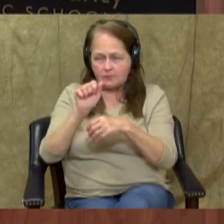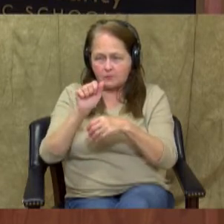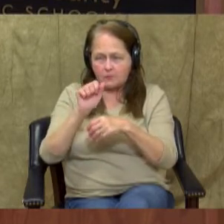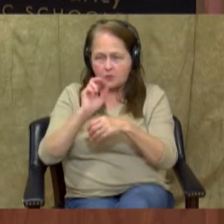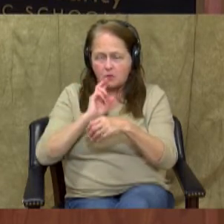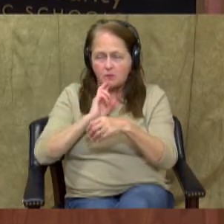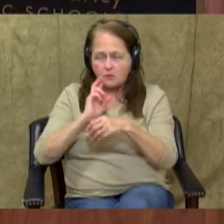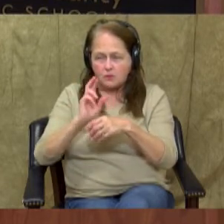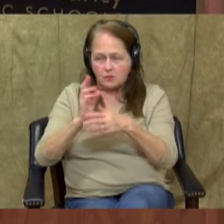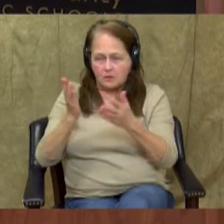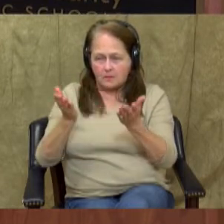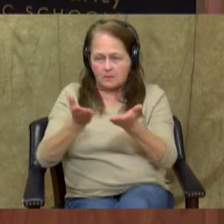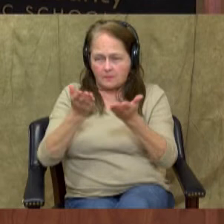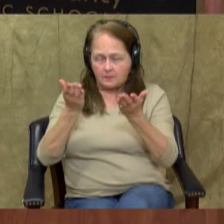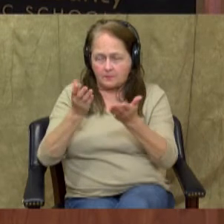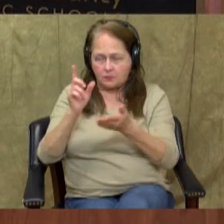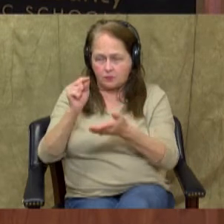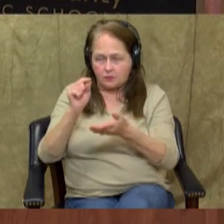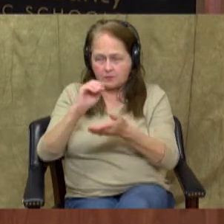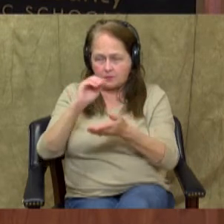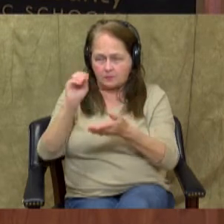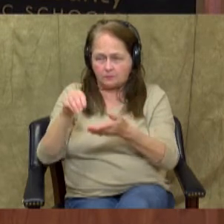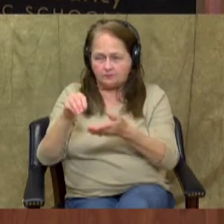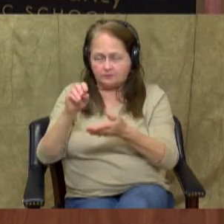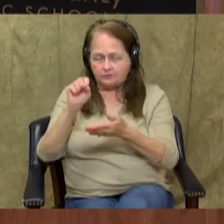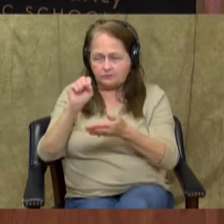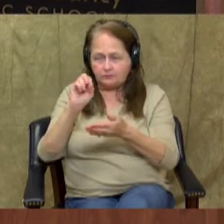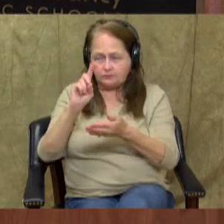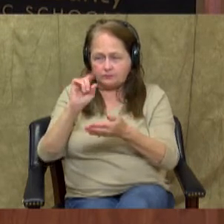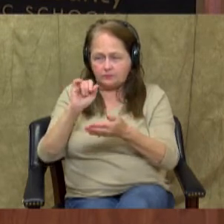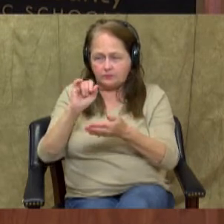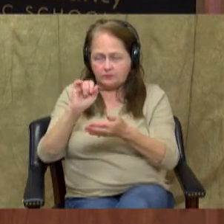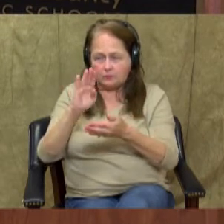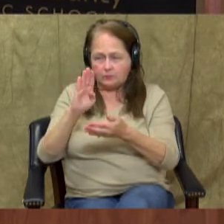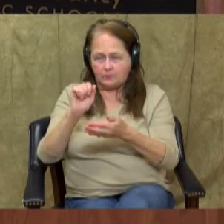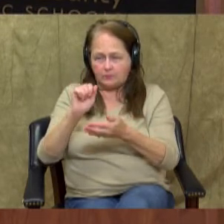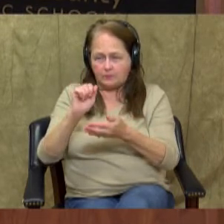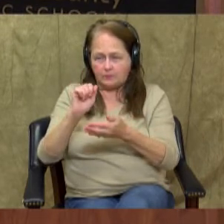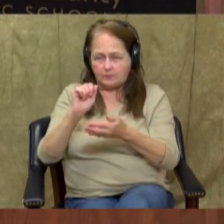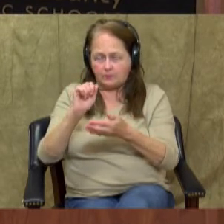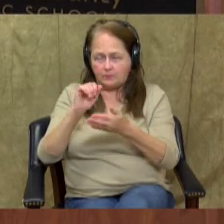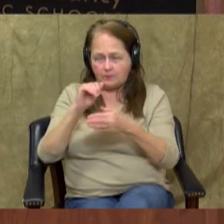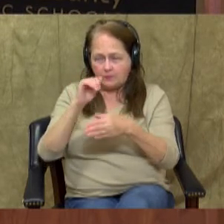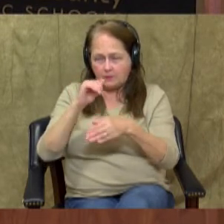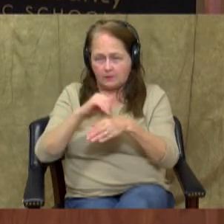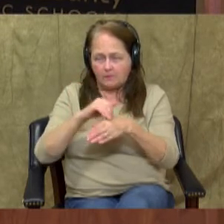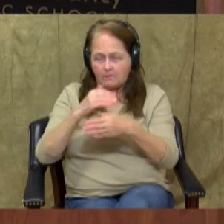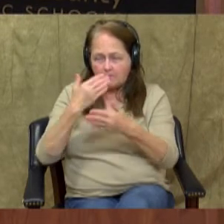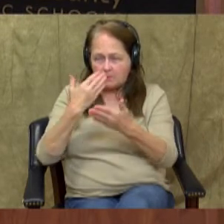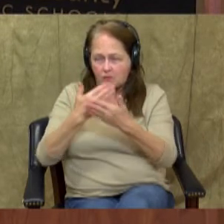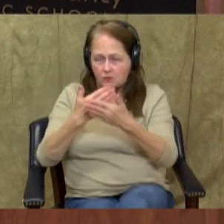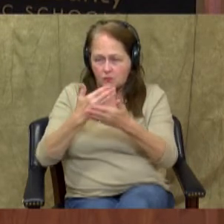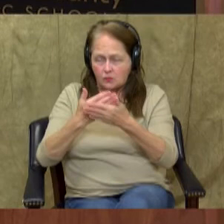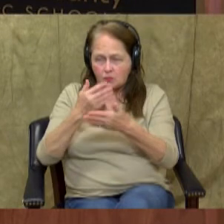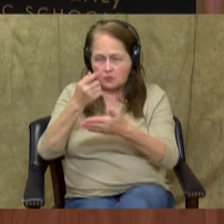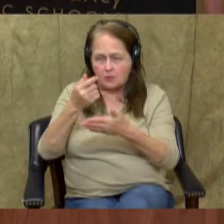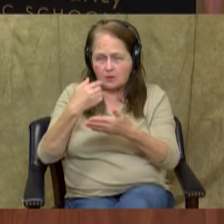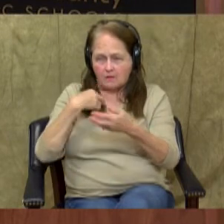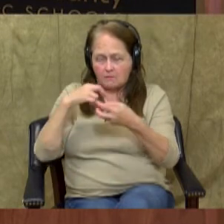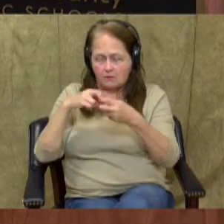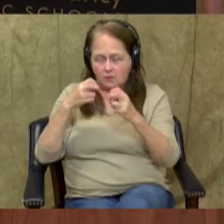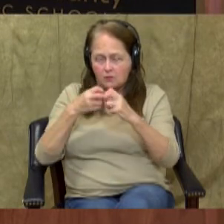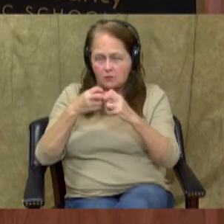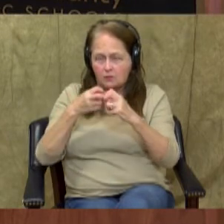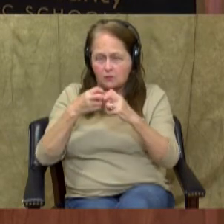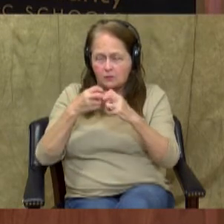are here, and 20% in Saudi Arabia alone. Okay? In fact, they even have a problem with shortage